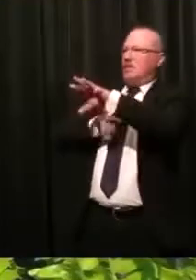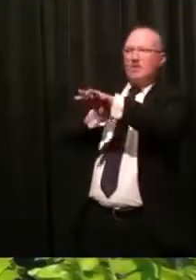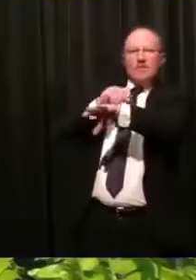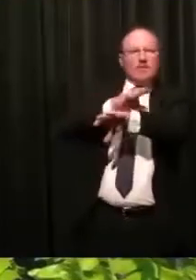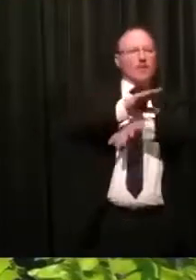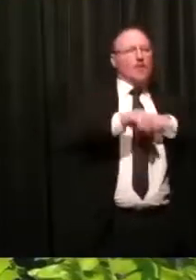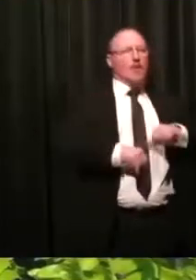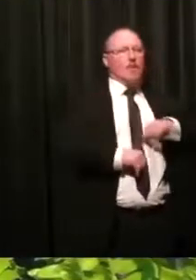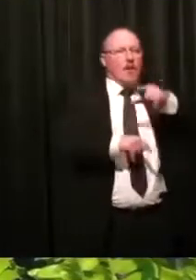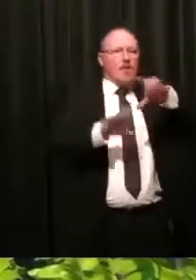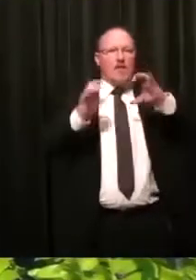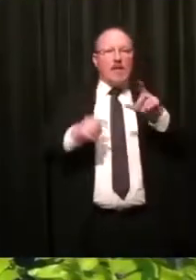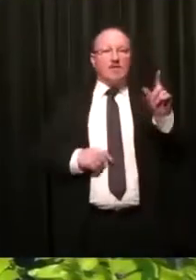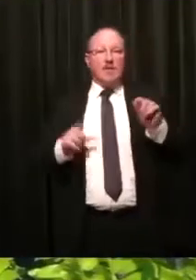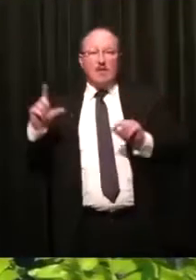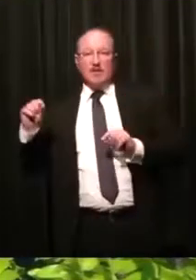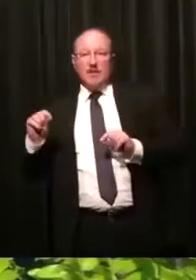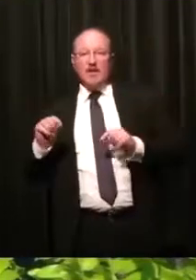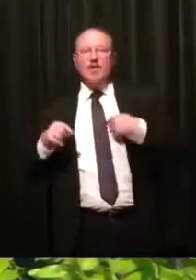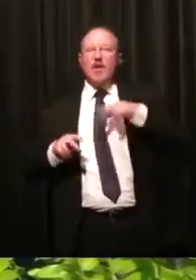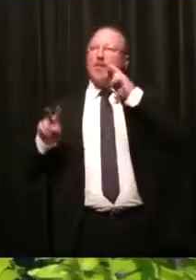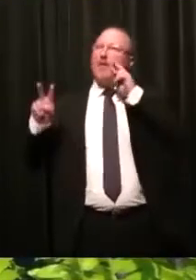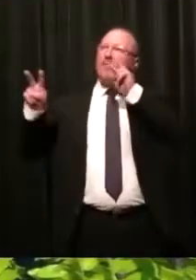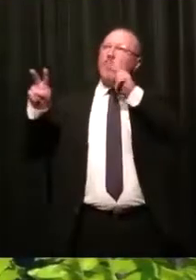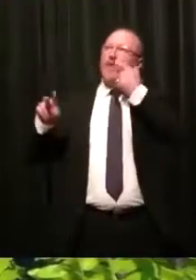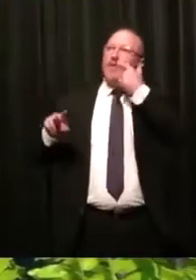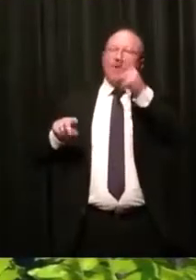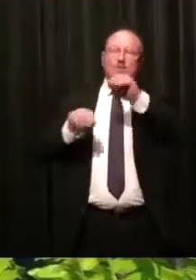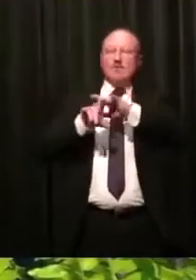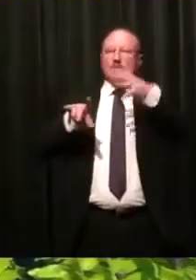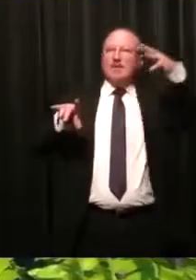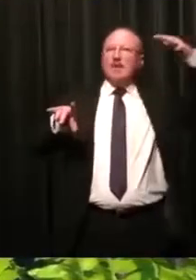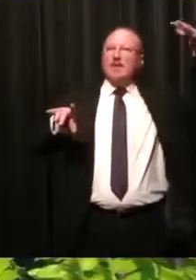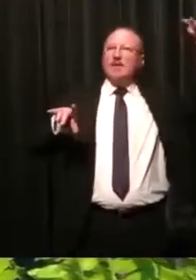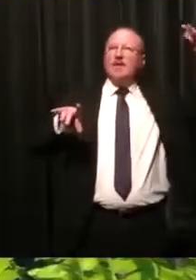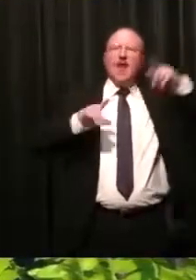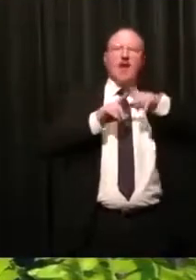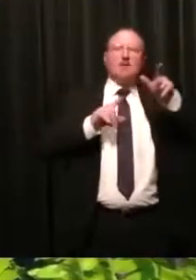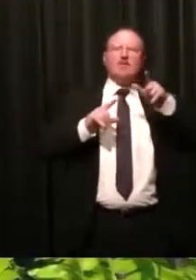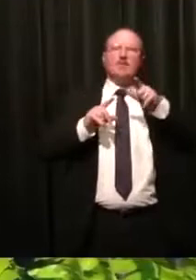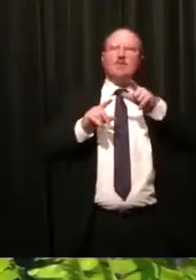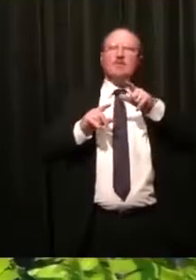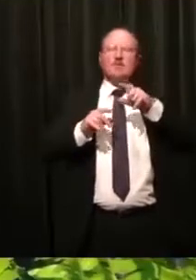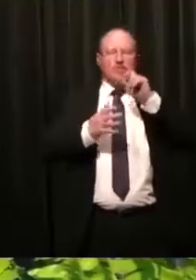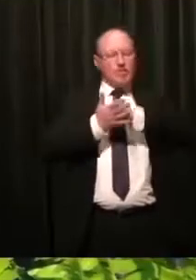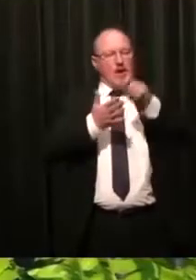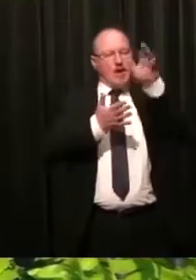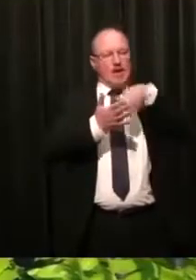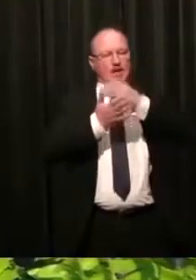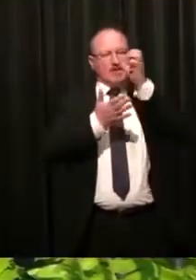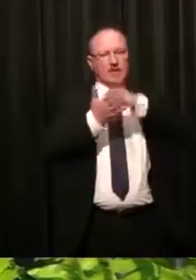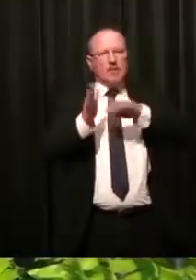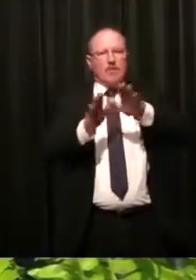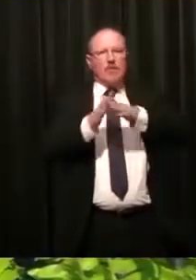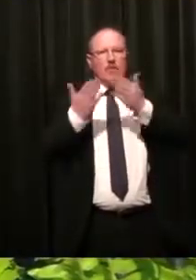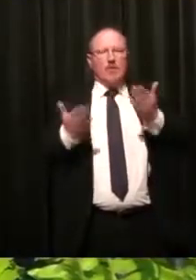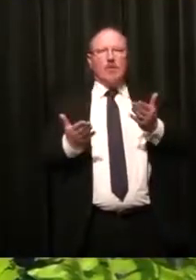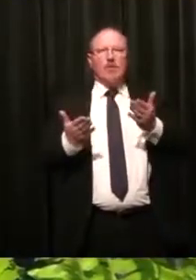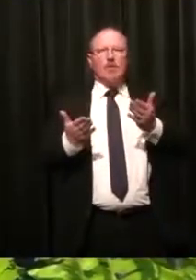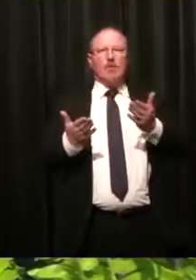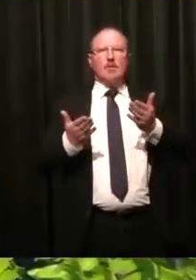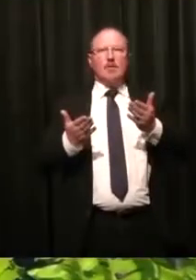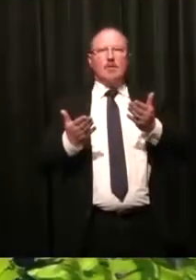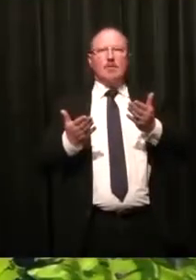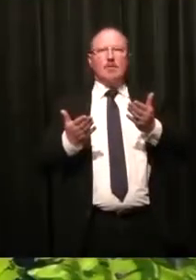We are proud of you, class of 2020, and we look forward to watching you shine As you write the next chapter in your